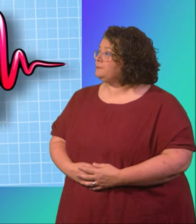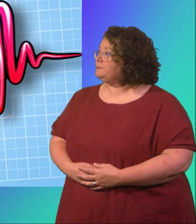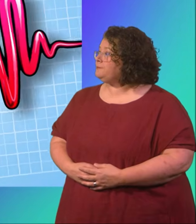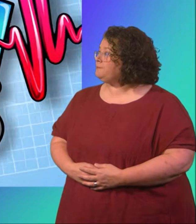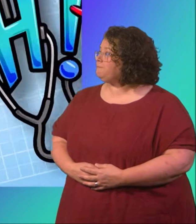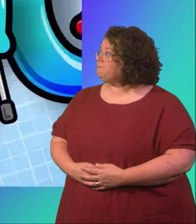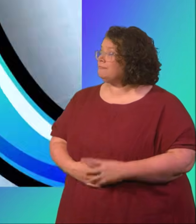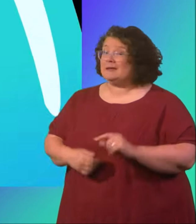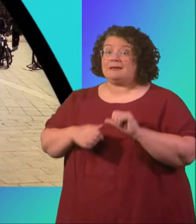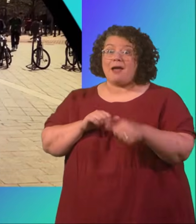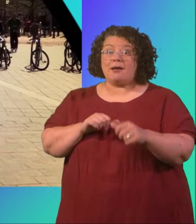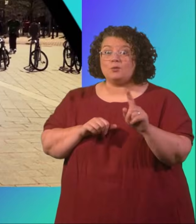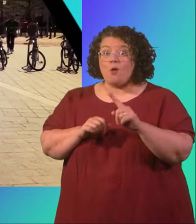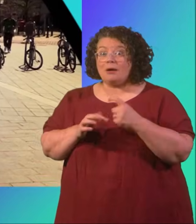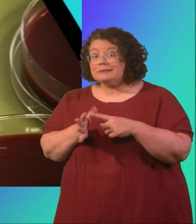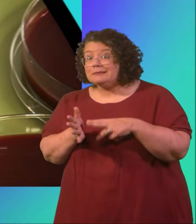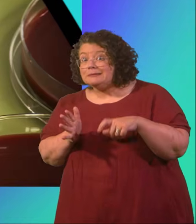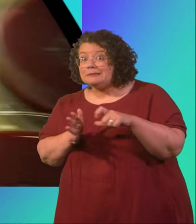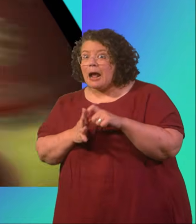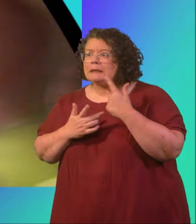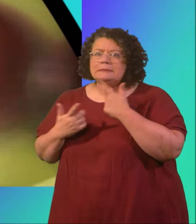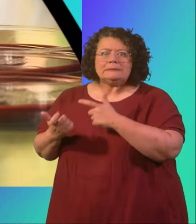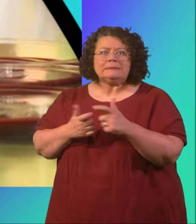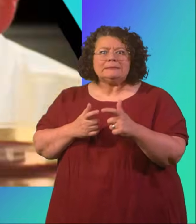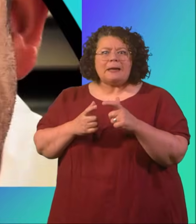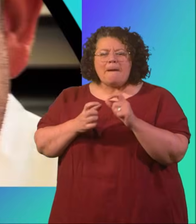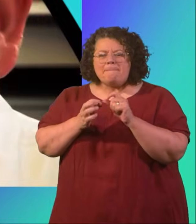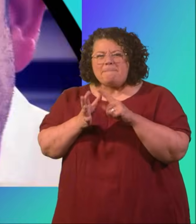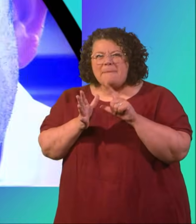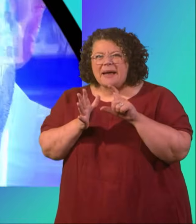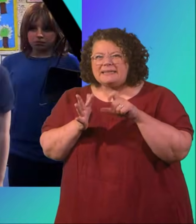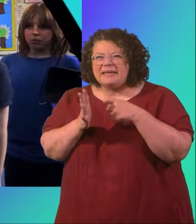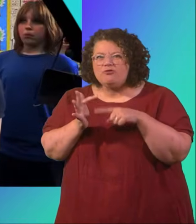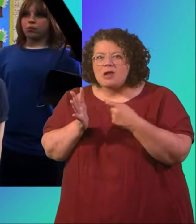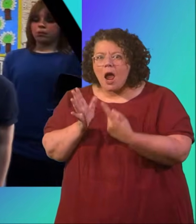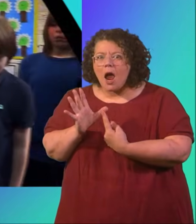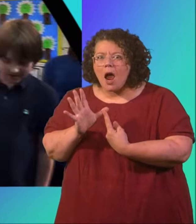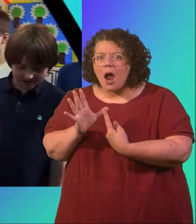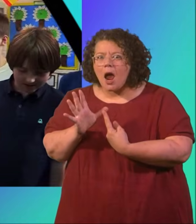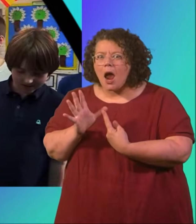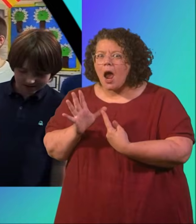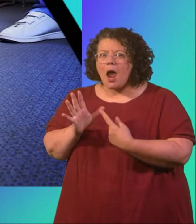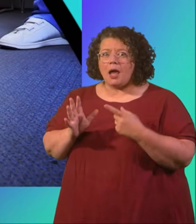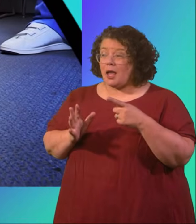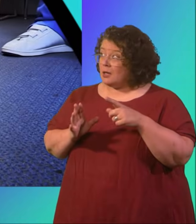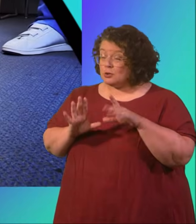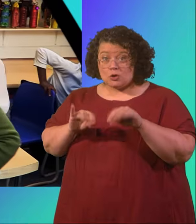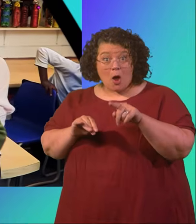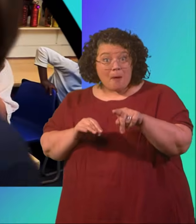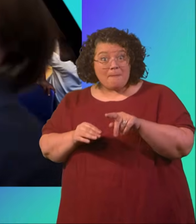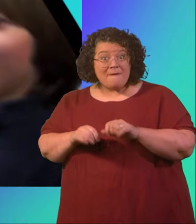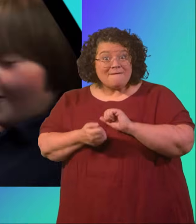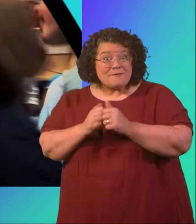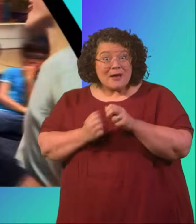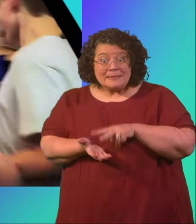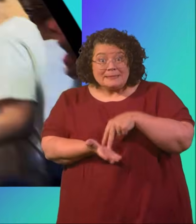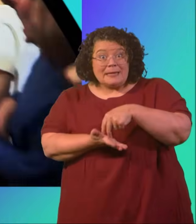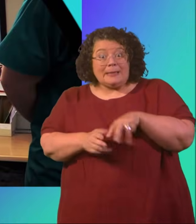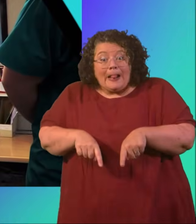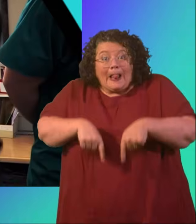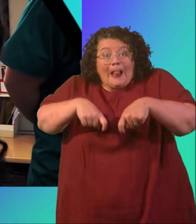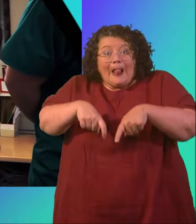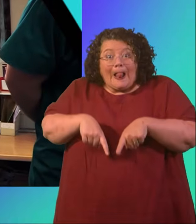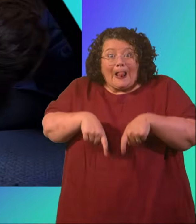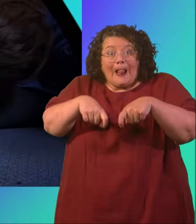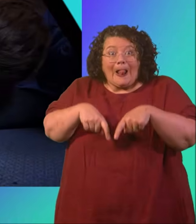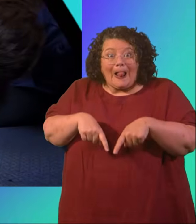Still to come, Xand goes in search of some blooming bacteria. Can you stop your friends standing on their tiptoes?